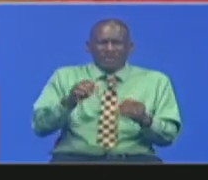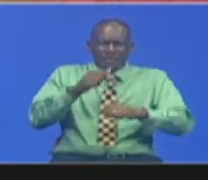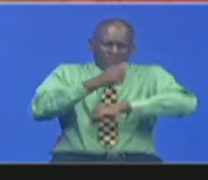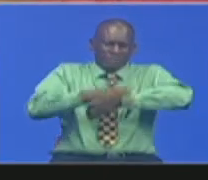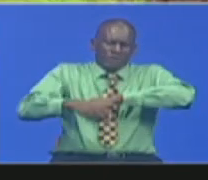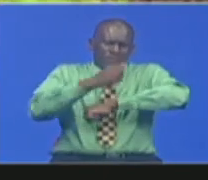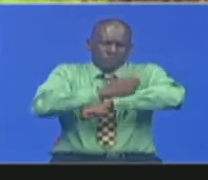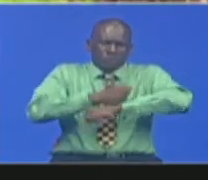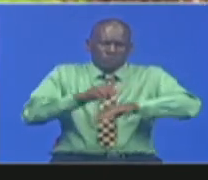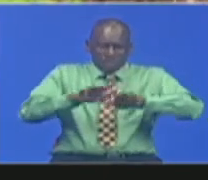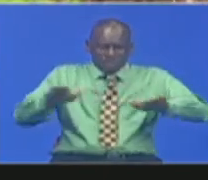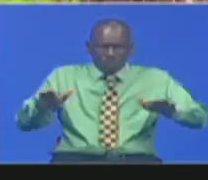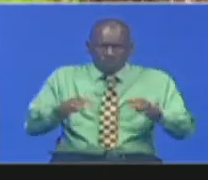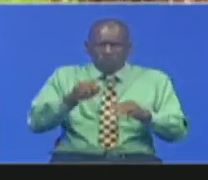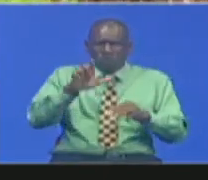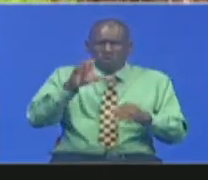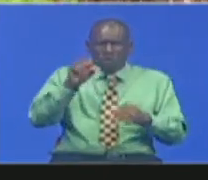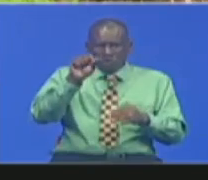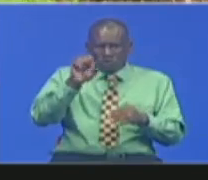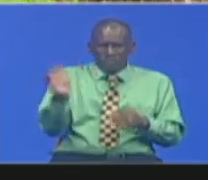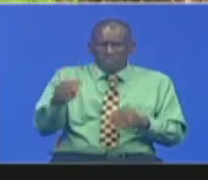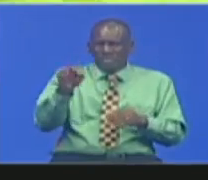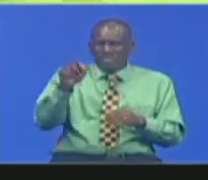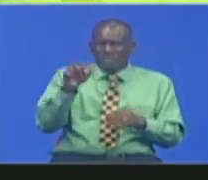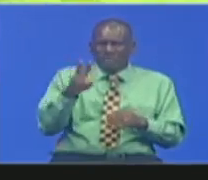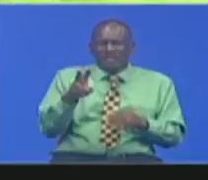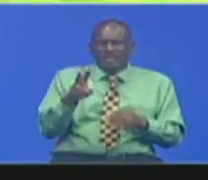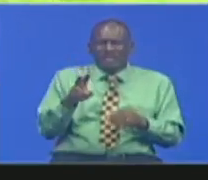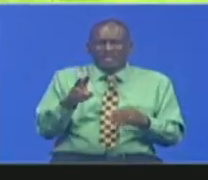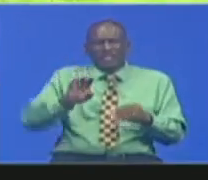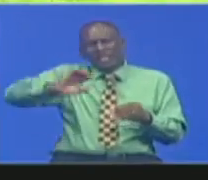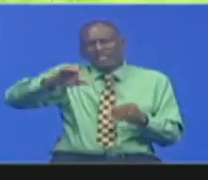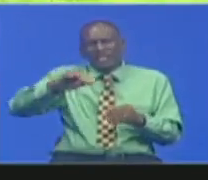School grounds. Lois Wangoi, NTV, in the county of Nandi.